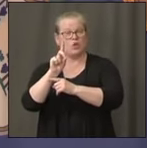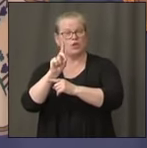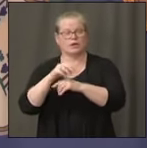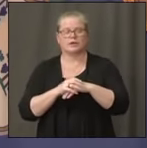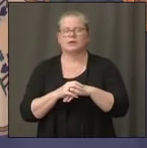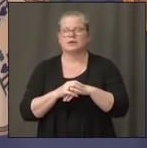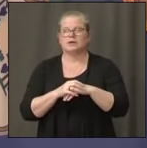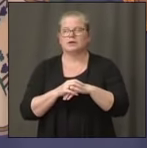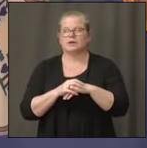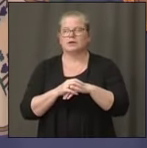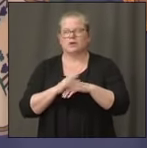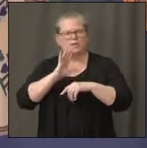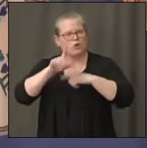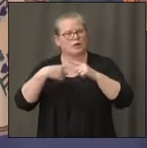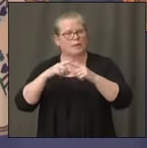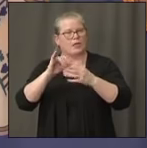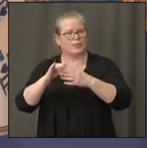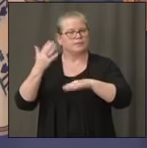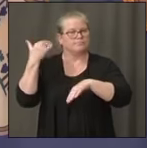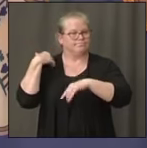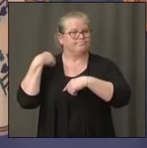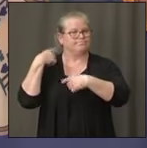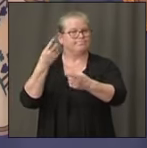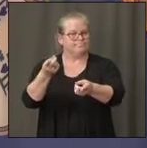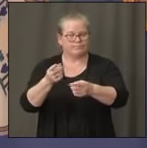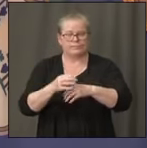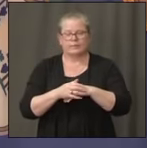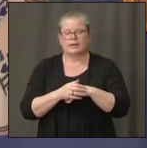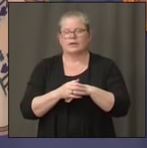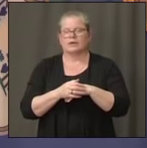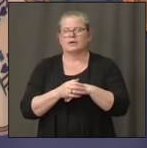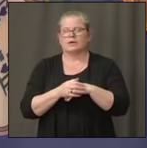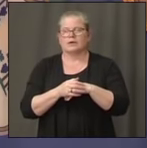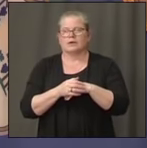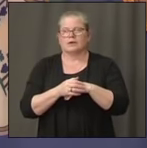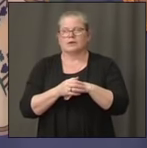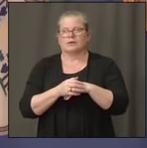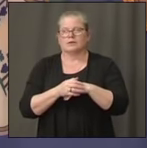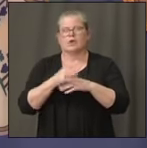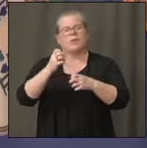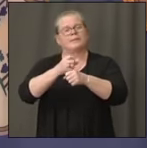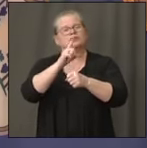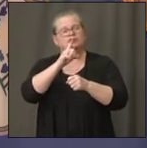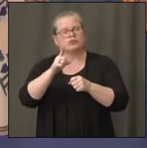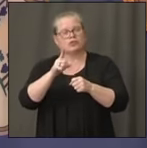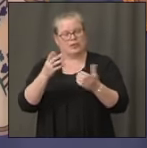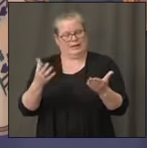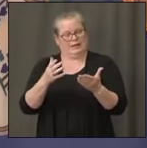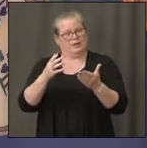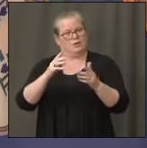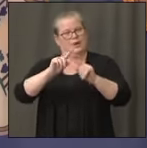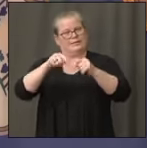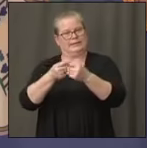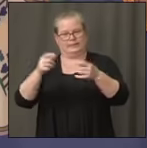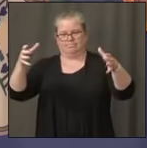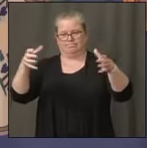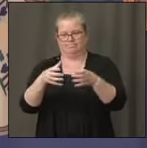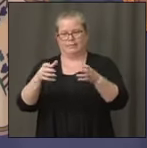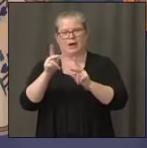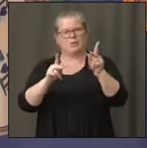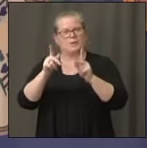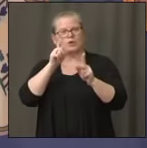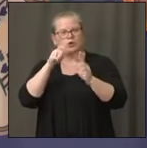do from the very beginning is make sure we have a team that reflects the amazing diversity of our state. And I think that's more important now